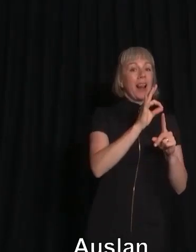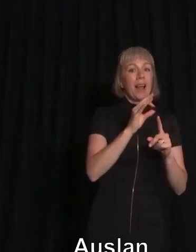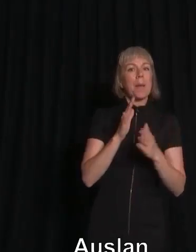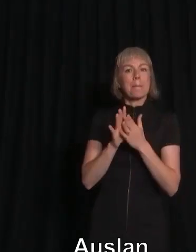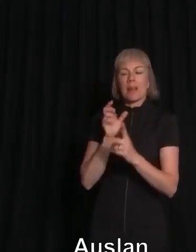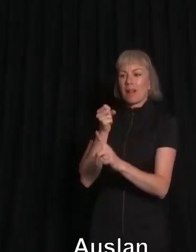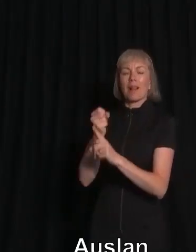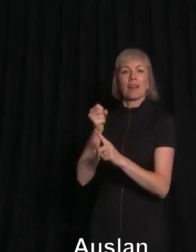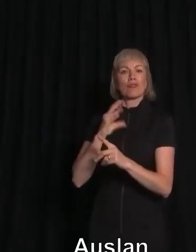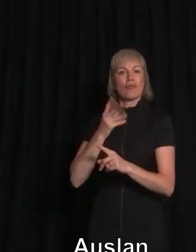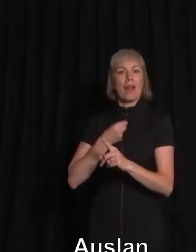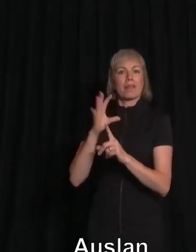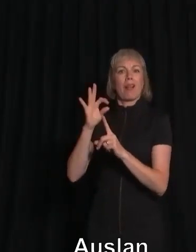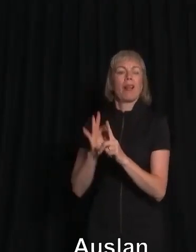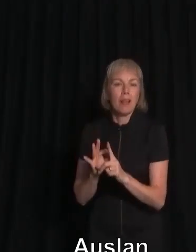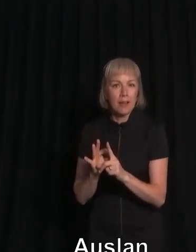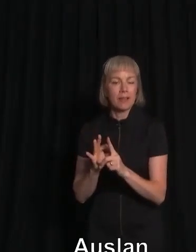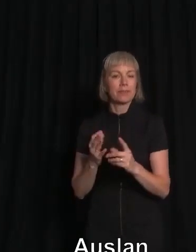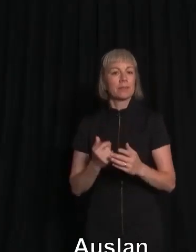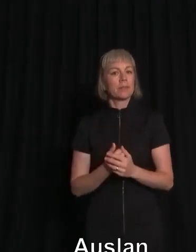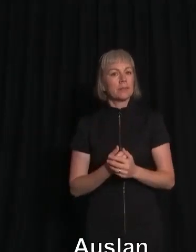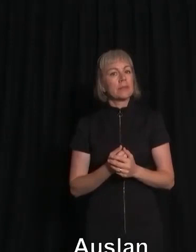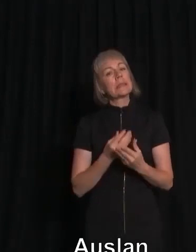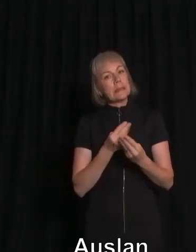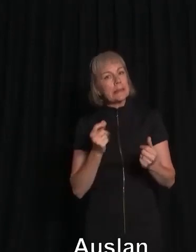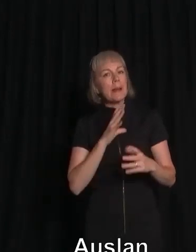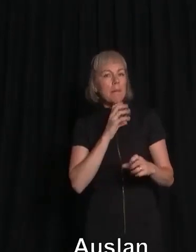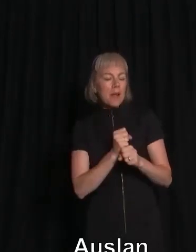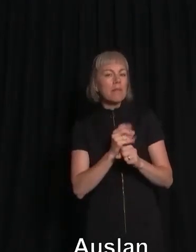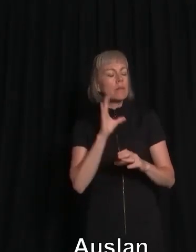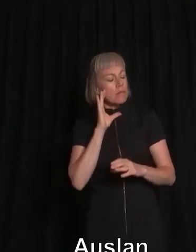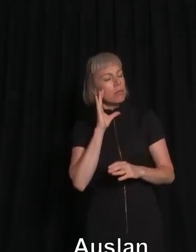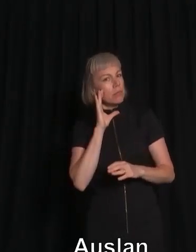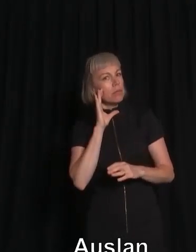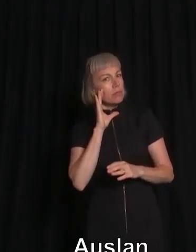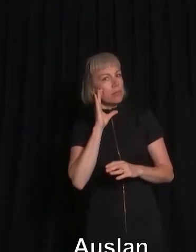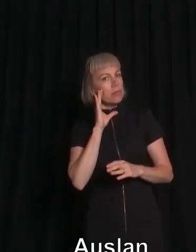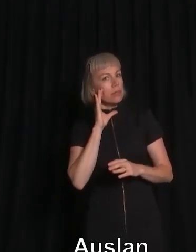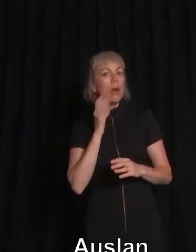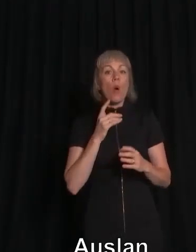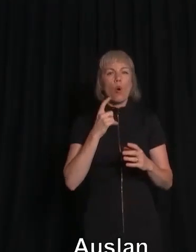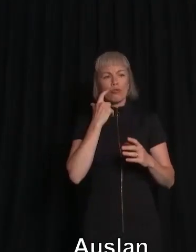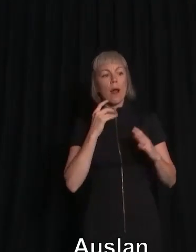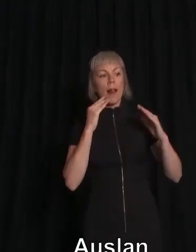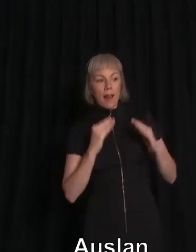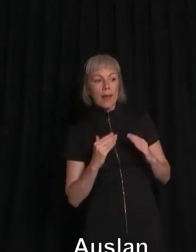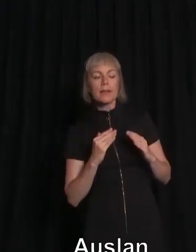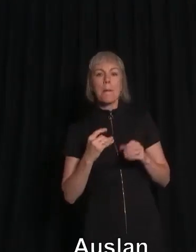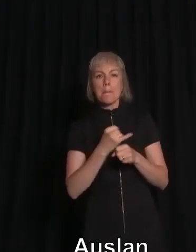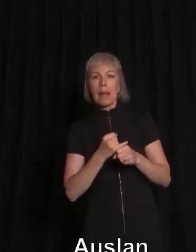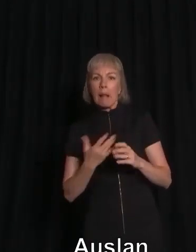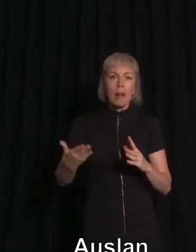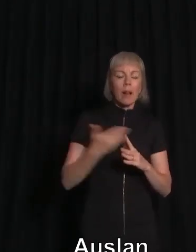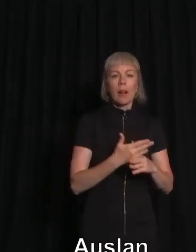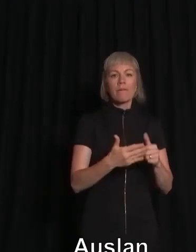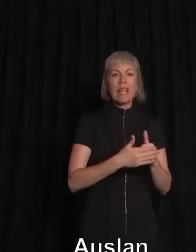issues and listen on harmful medical practices or interventions, but then are still not open to listen to the transgender